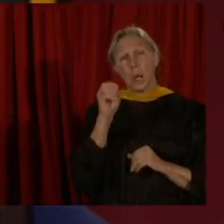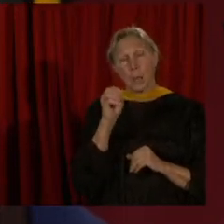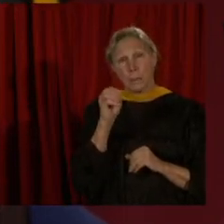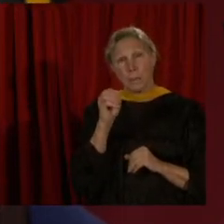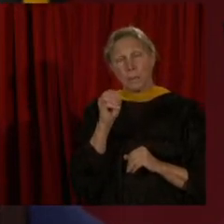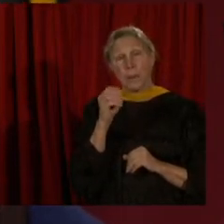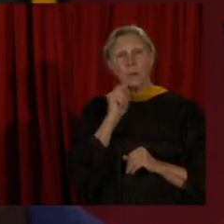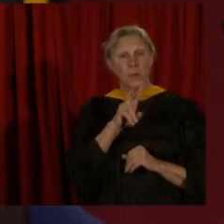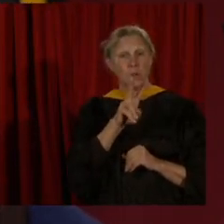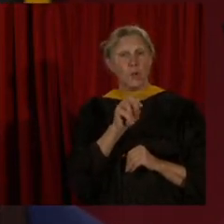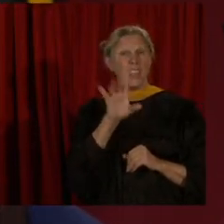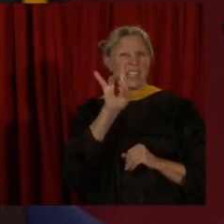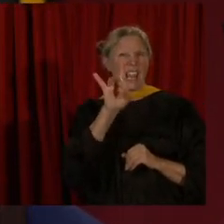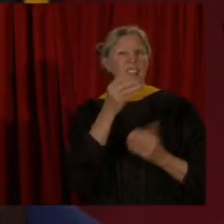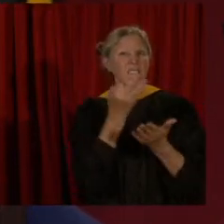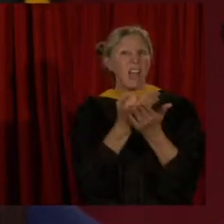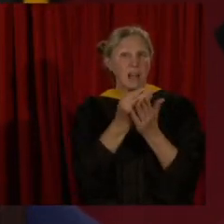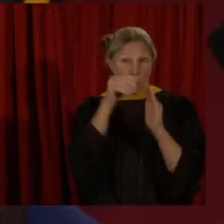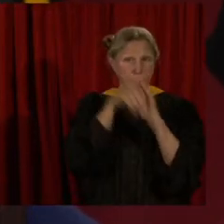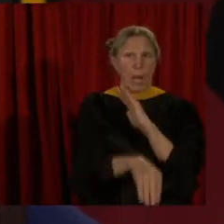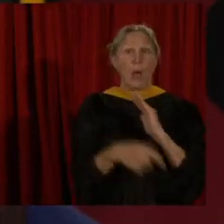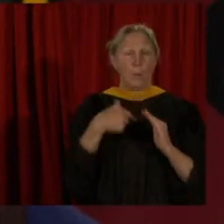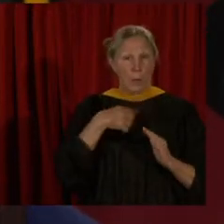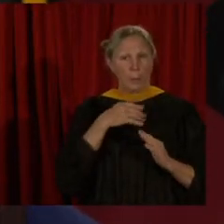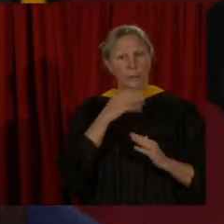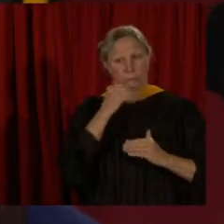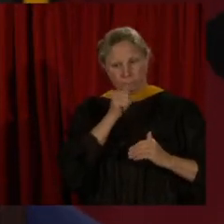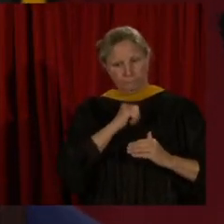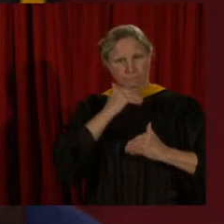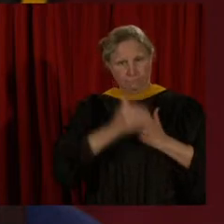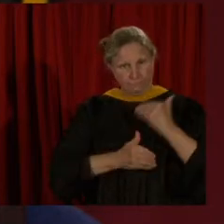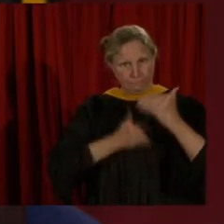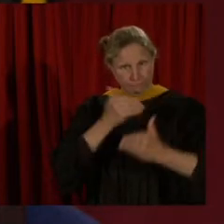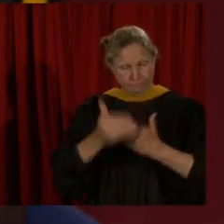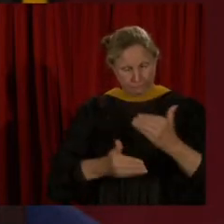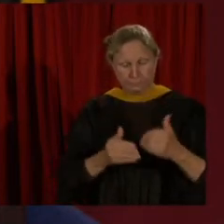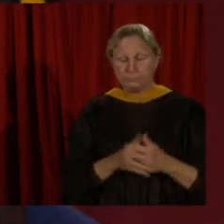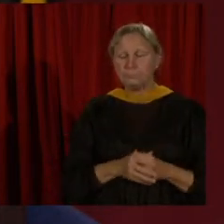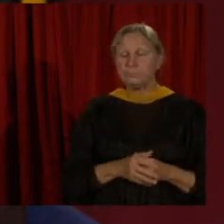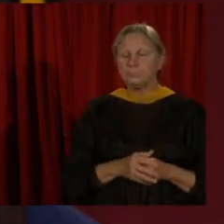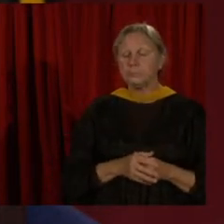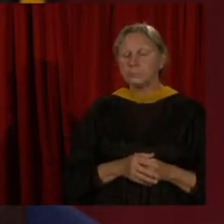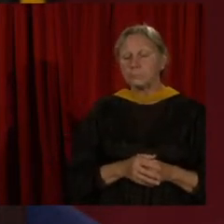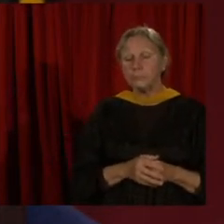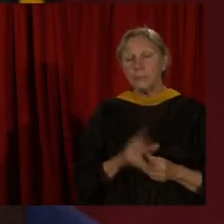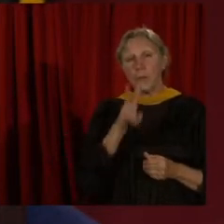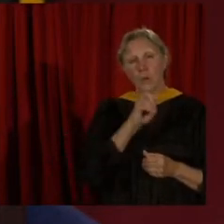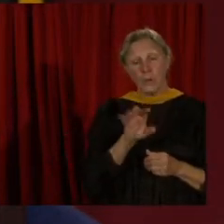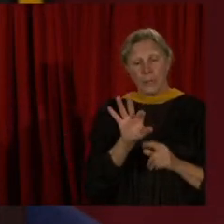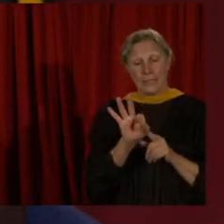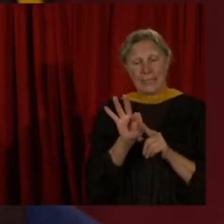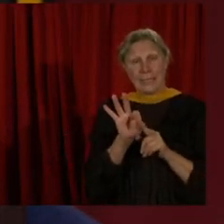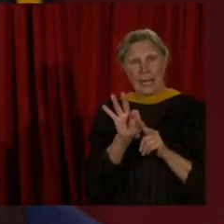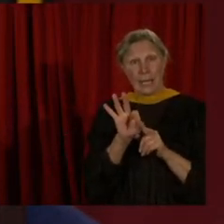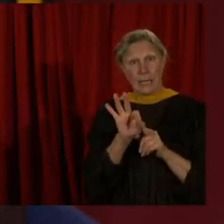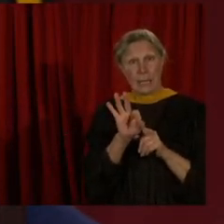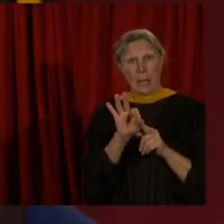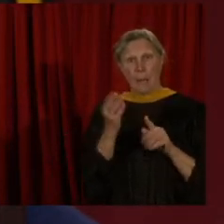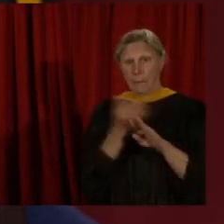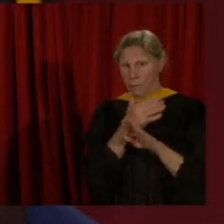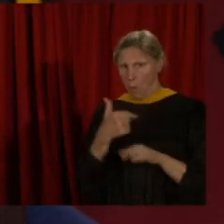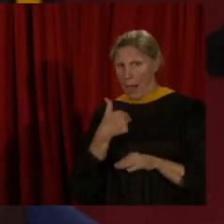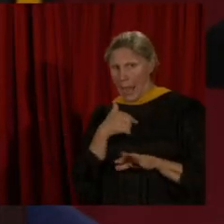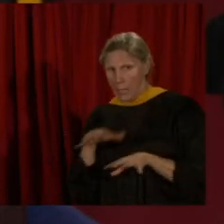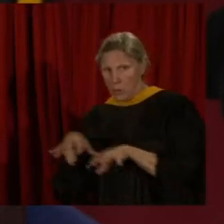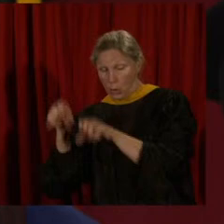the 2008 financial crisis and the Great Recession that followed. In 2009, the year before I took my